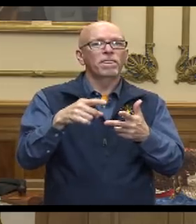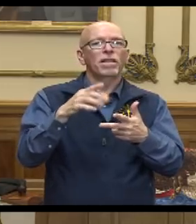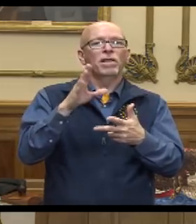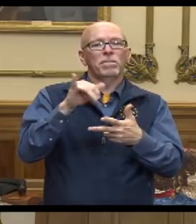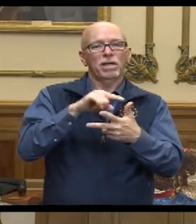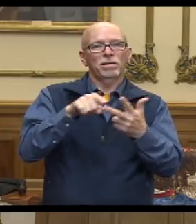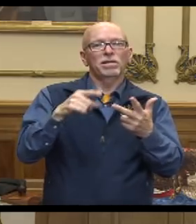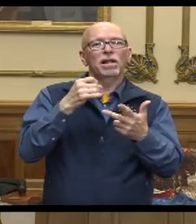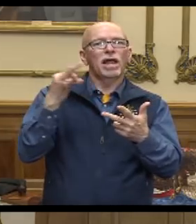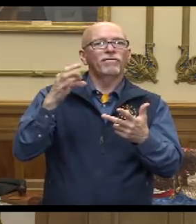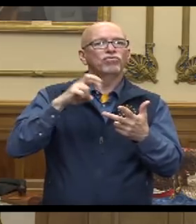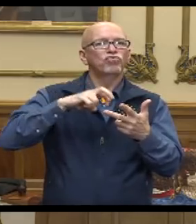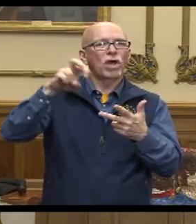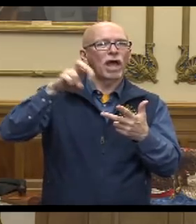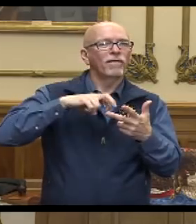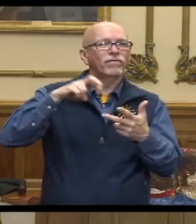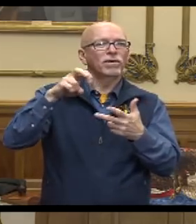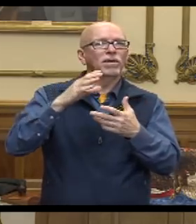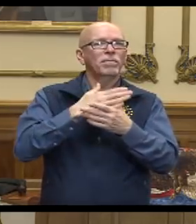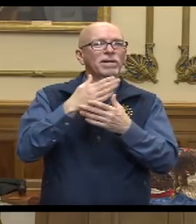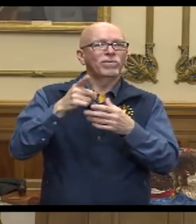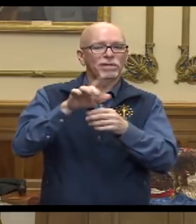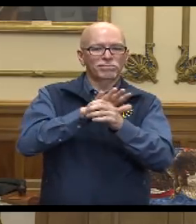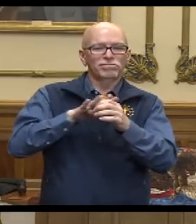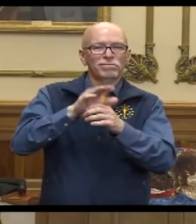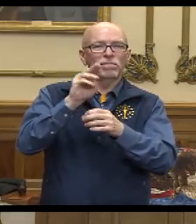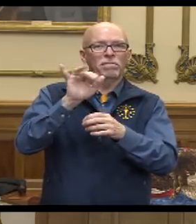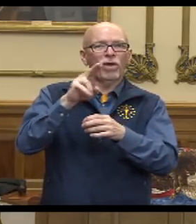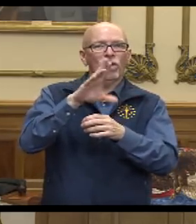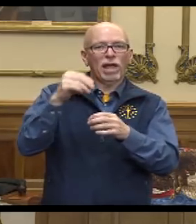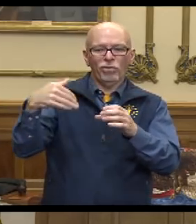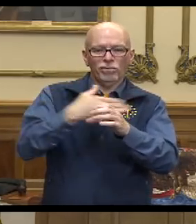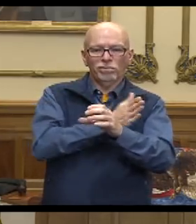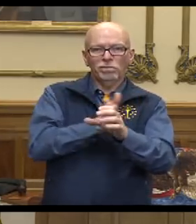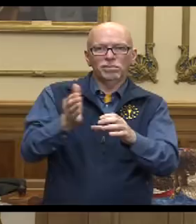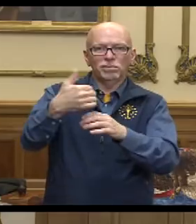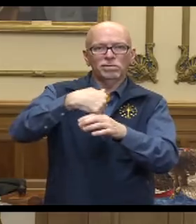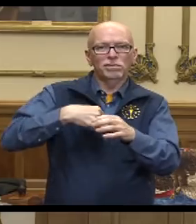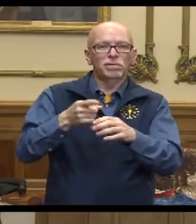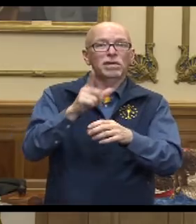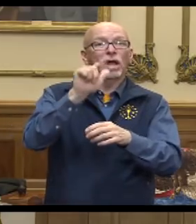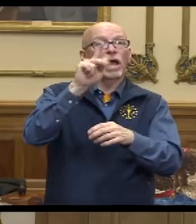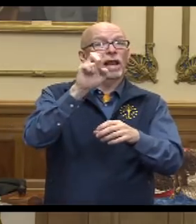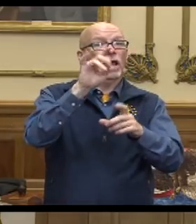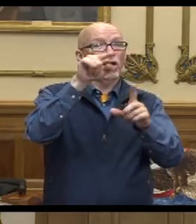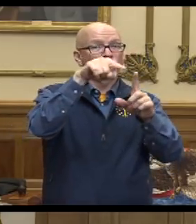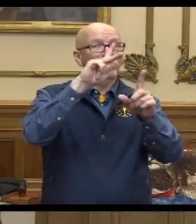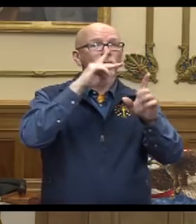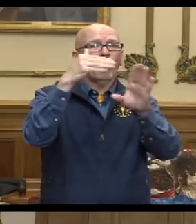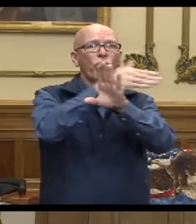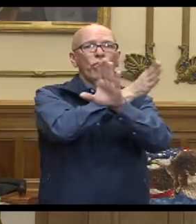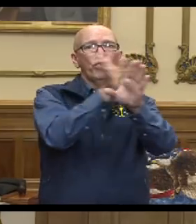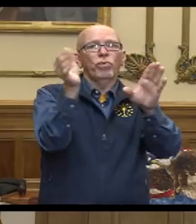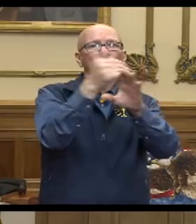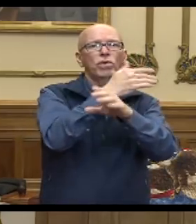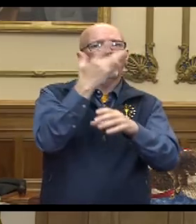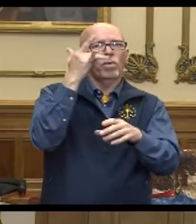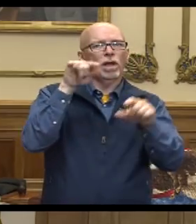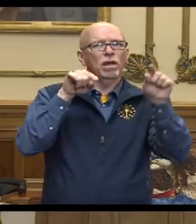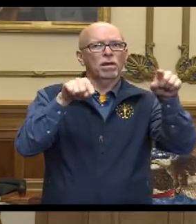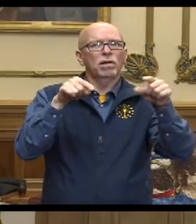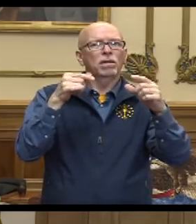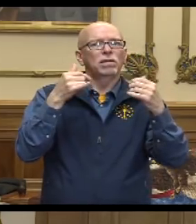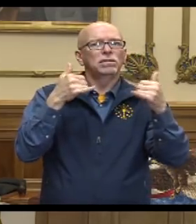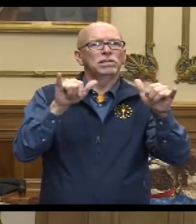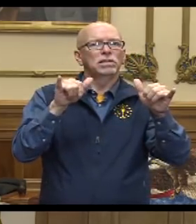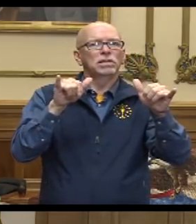lot of travel back and forth between the donut counties and Marion County. There's a lot of travel between Lake and Porter counties. Why are those limits only